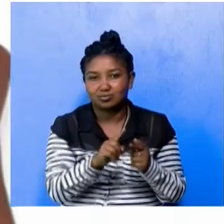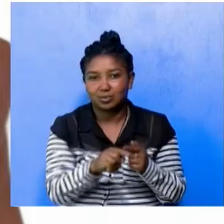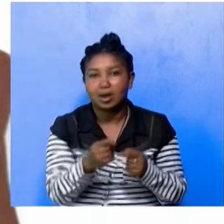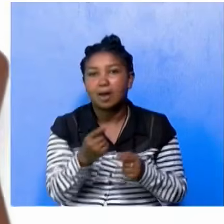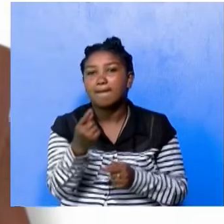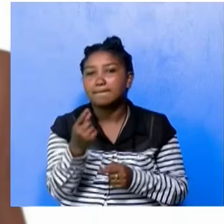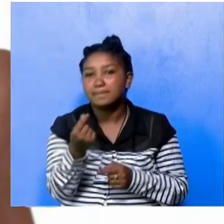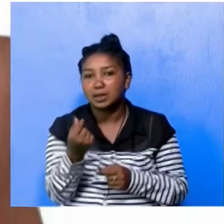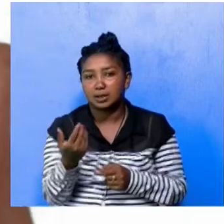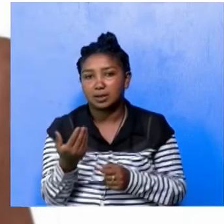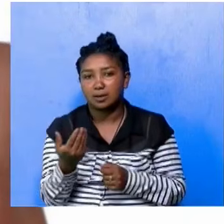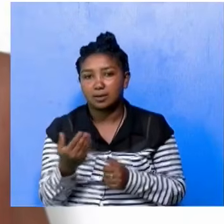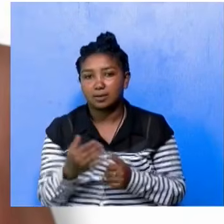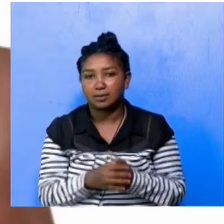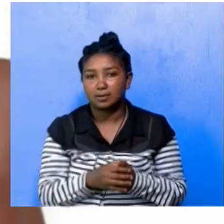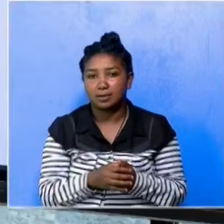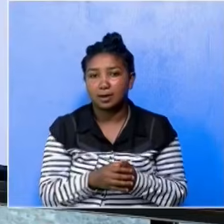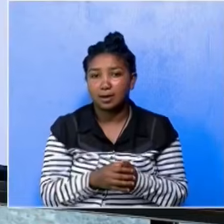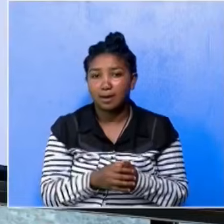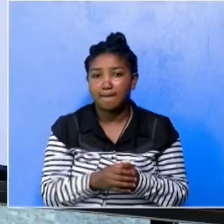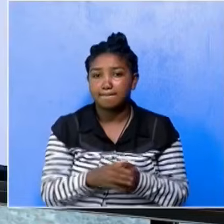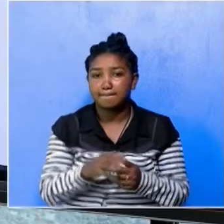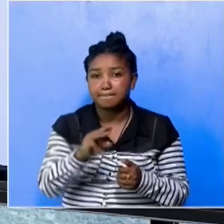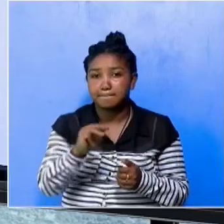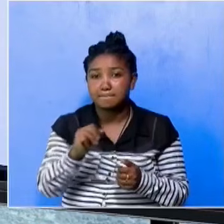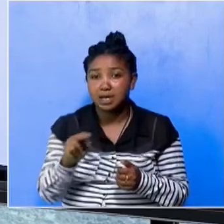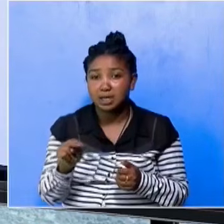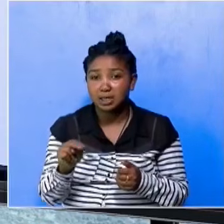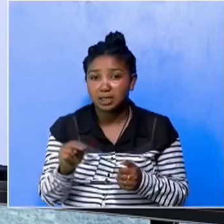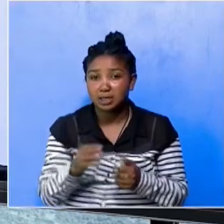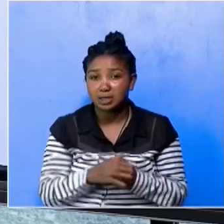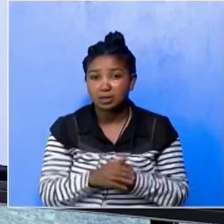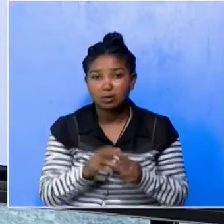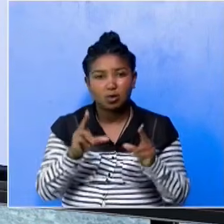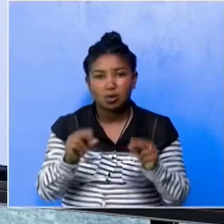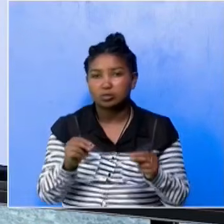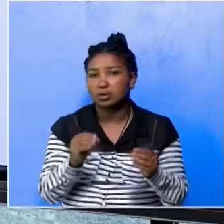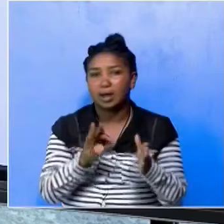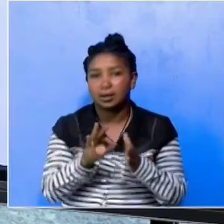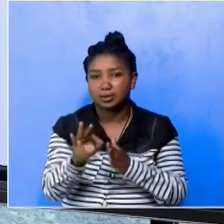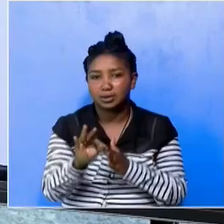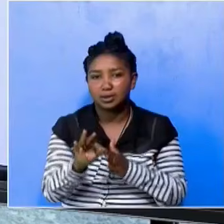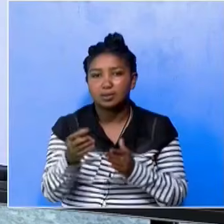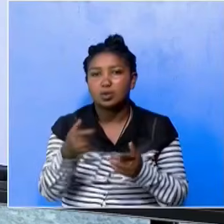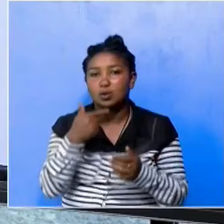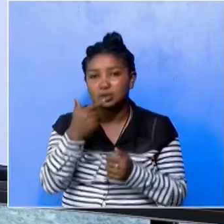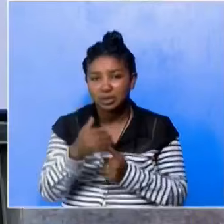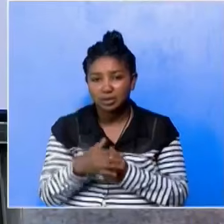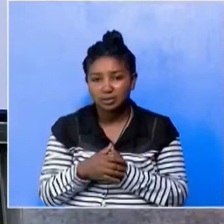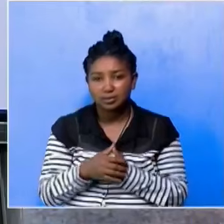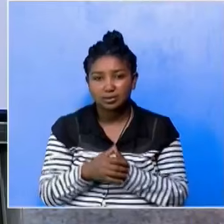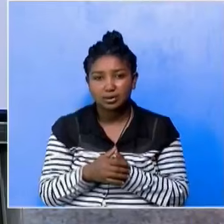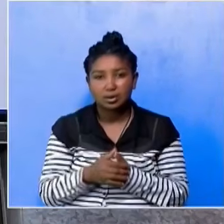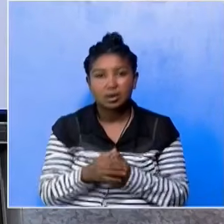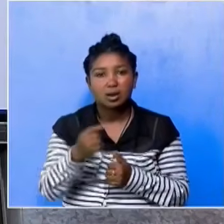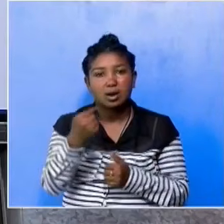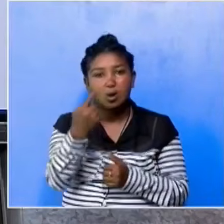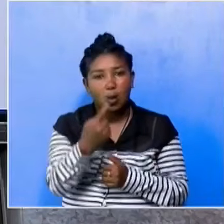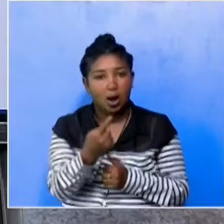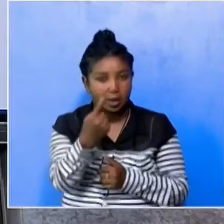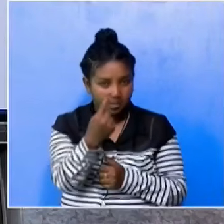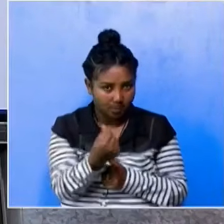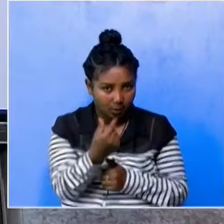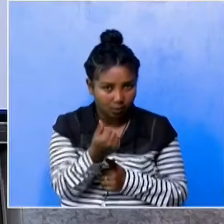uncountable. We cannot count many. When we say 1